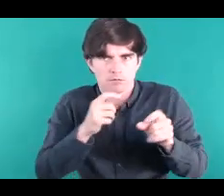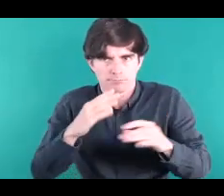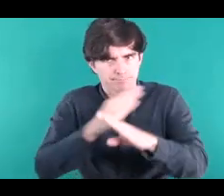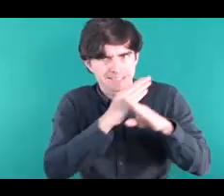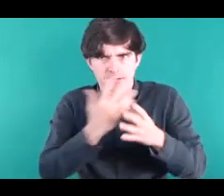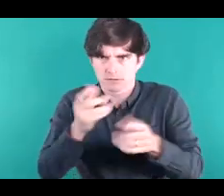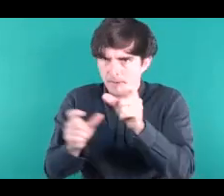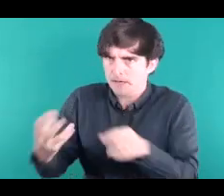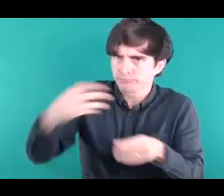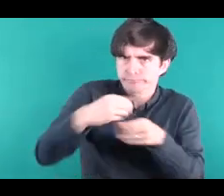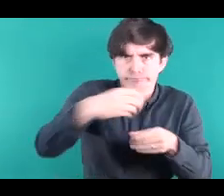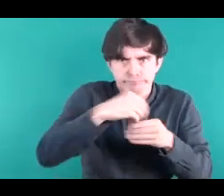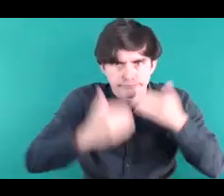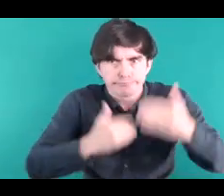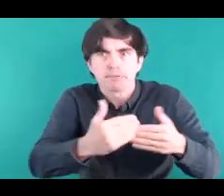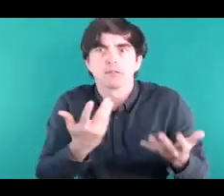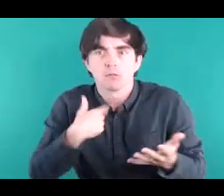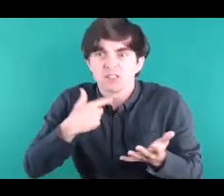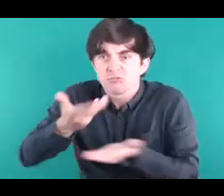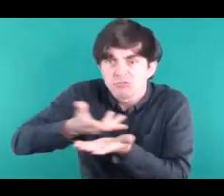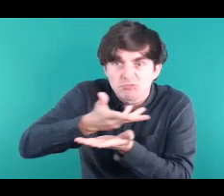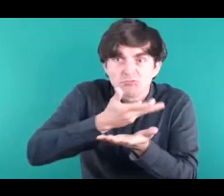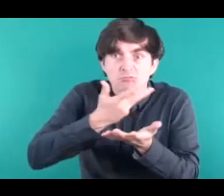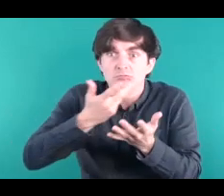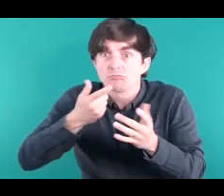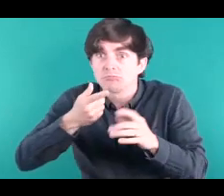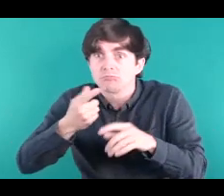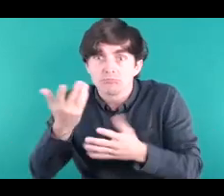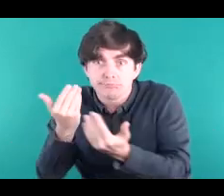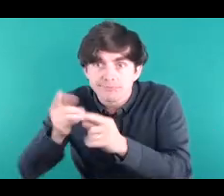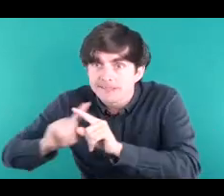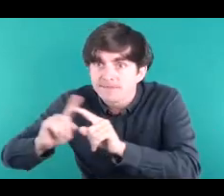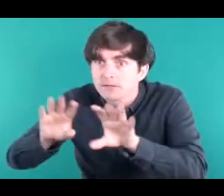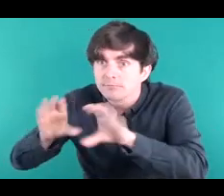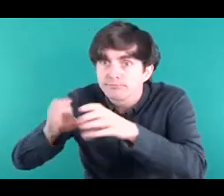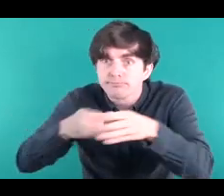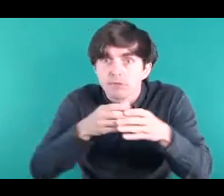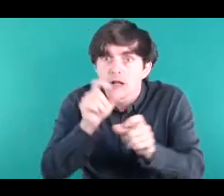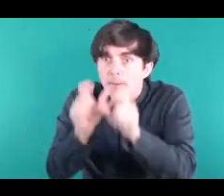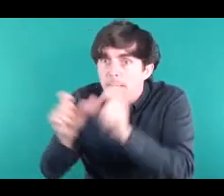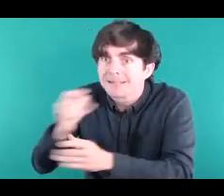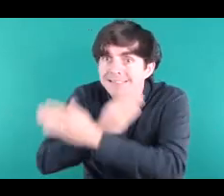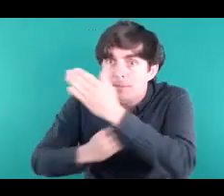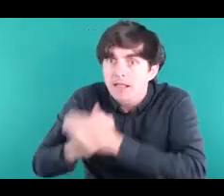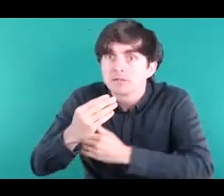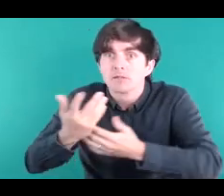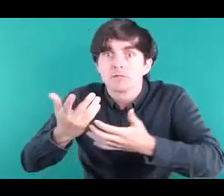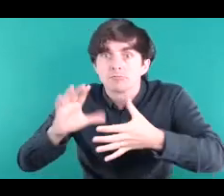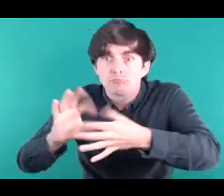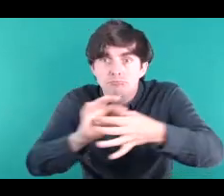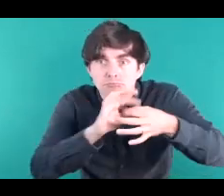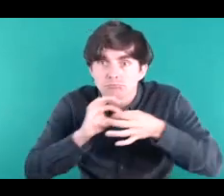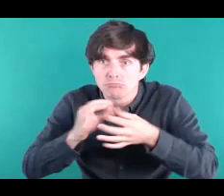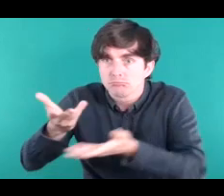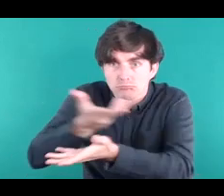social protection. We're also going to hear updates from GLAD members, including some of the global initiatives,